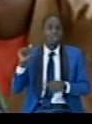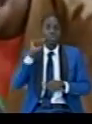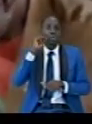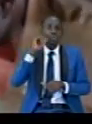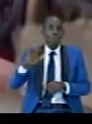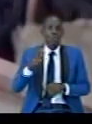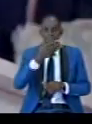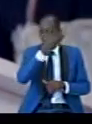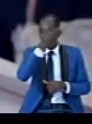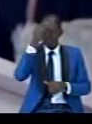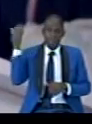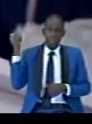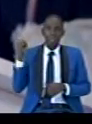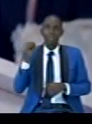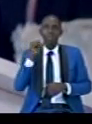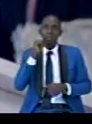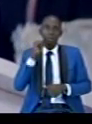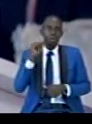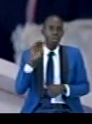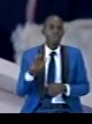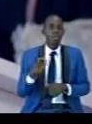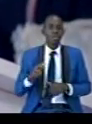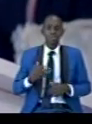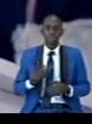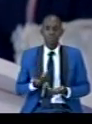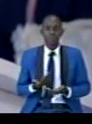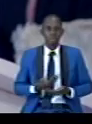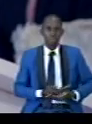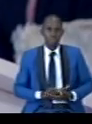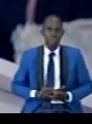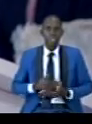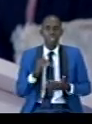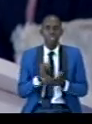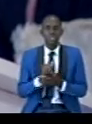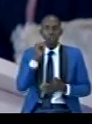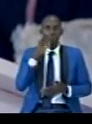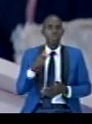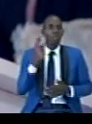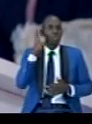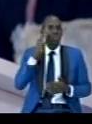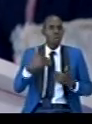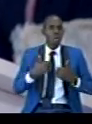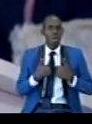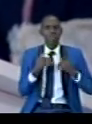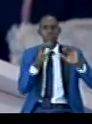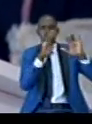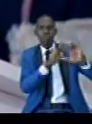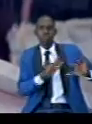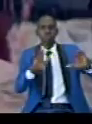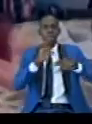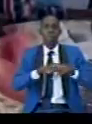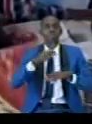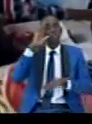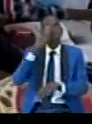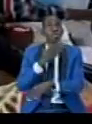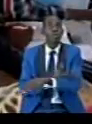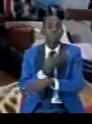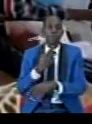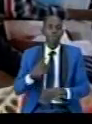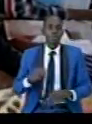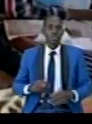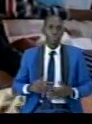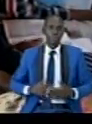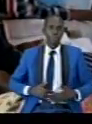that she should not have compassion on the son of her womb? Yea, they